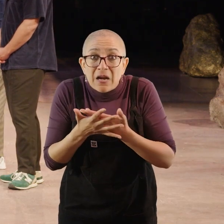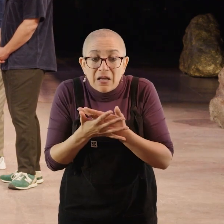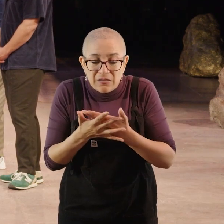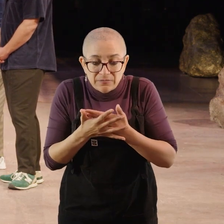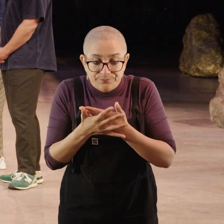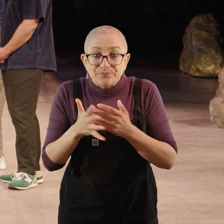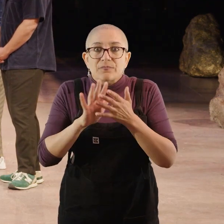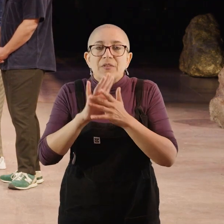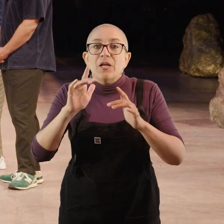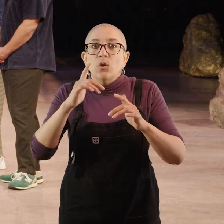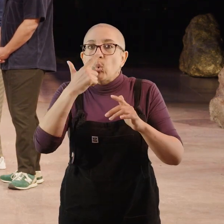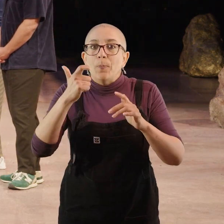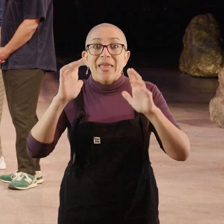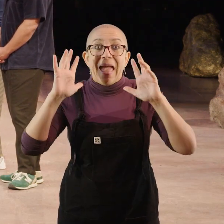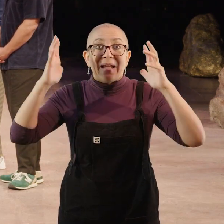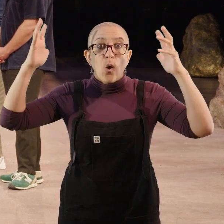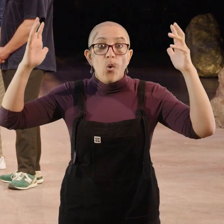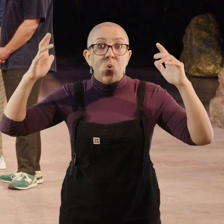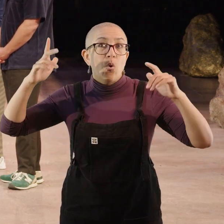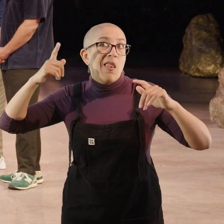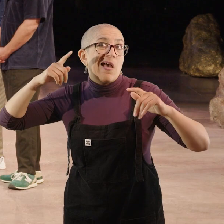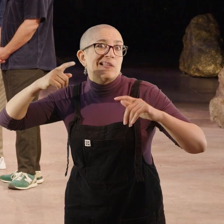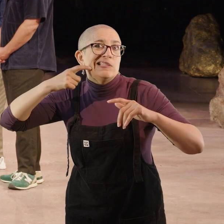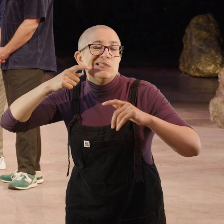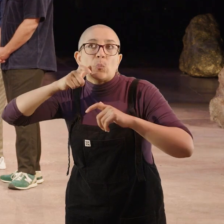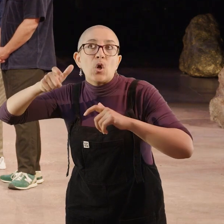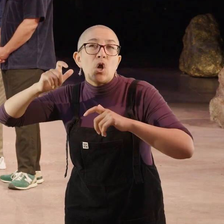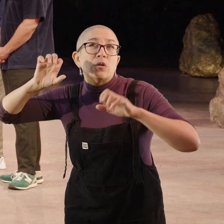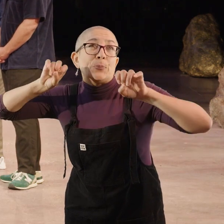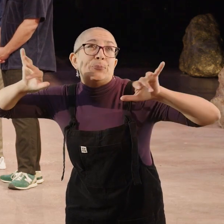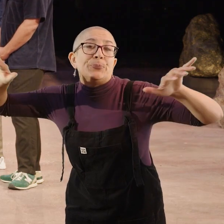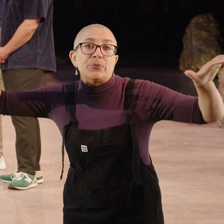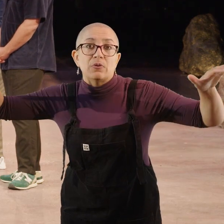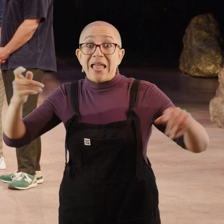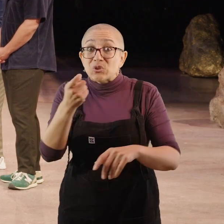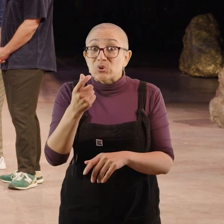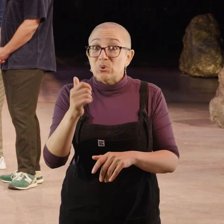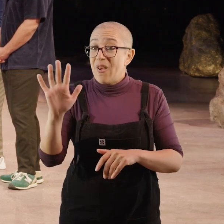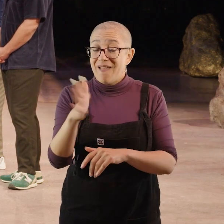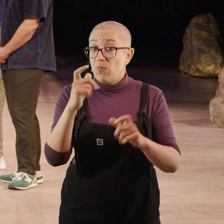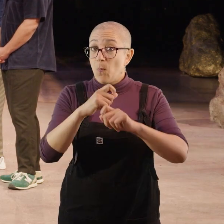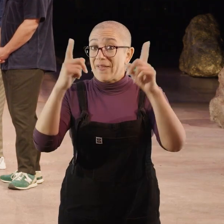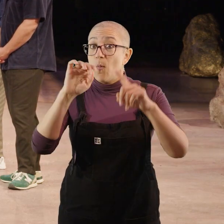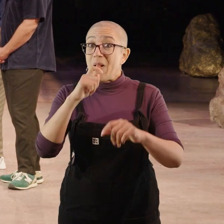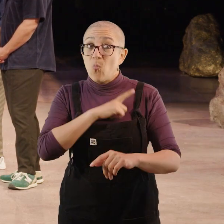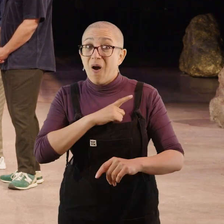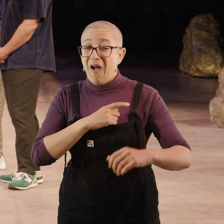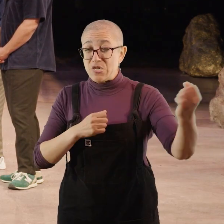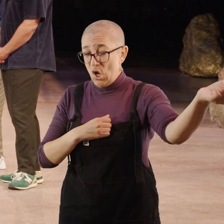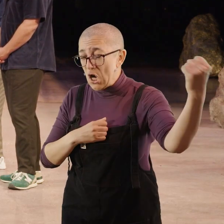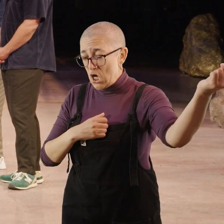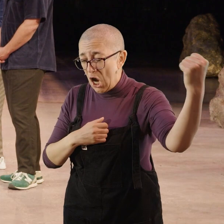it would be echoey, doesn't it? Like it probably is echoey, and everyone's going to be waking up soon. Yes. Like the knocking at the door that we